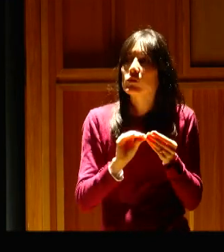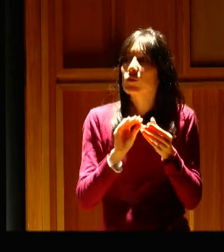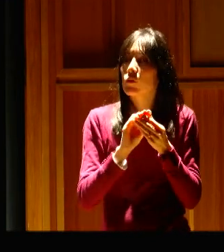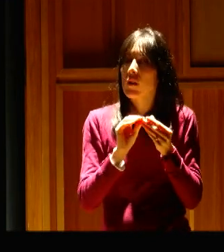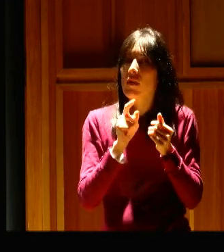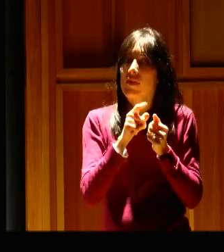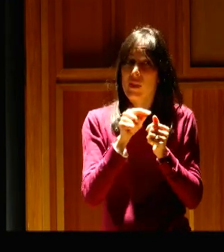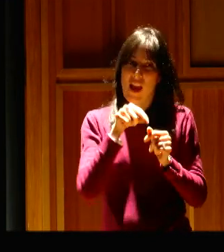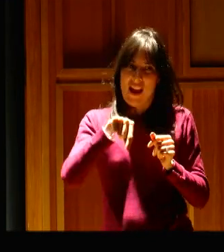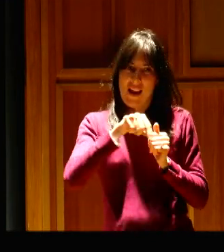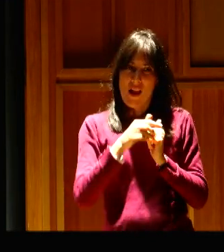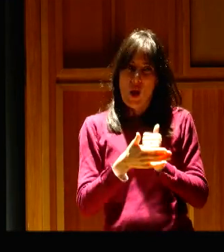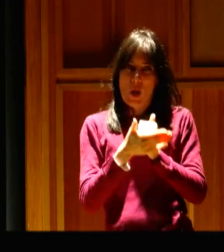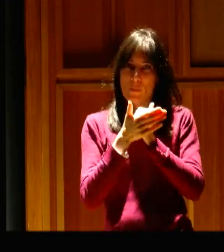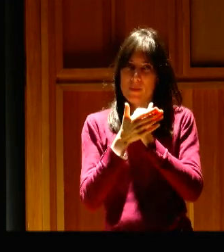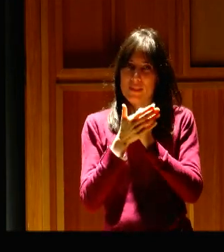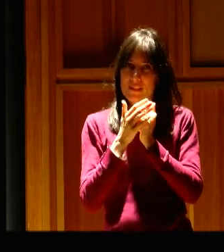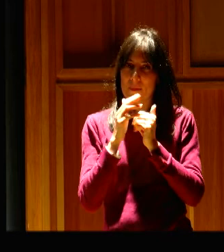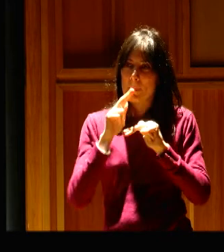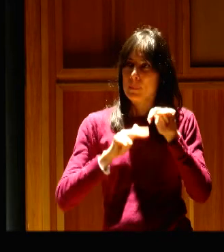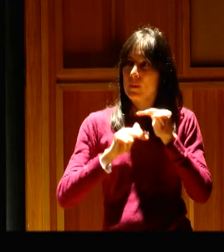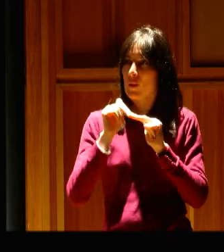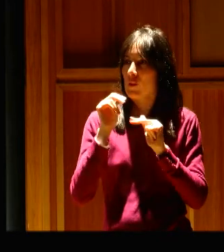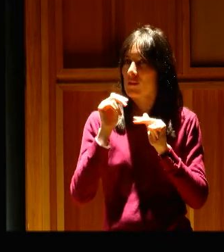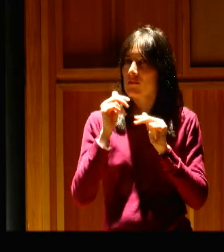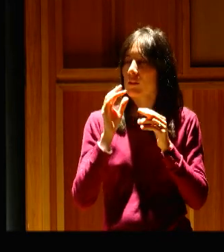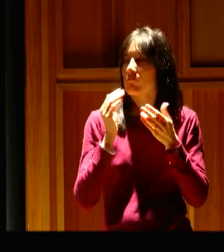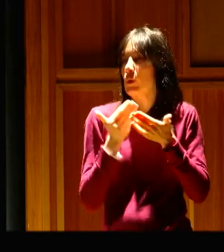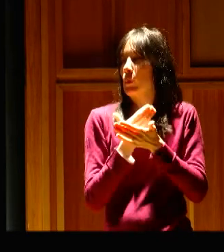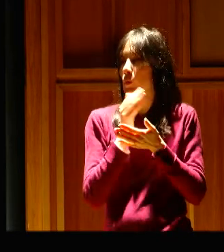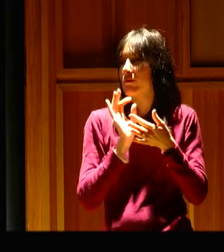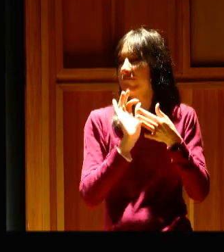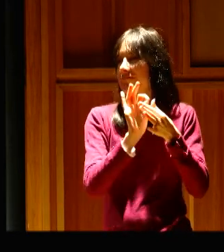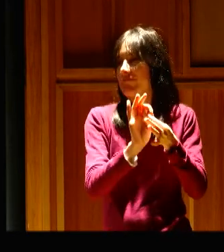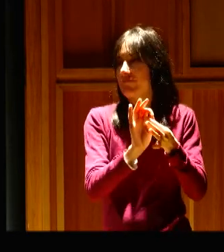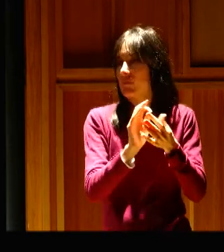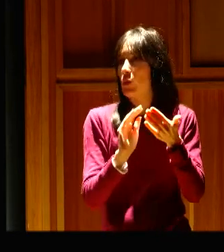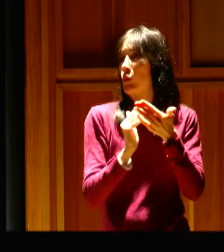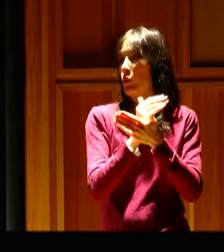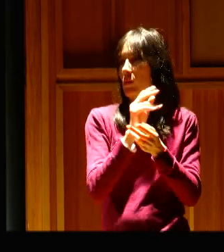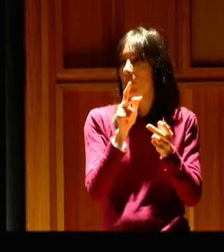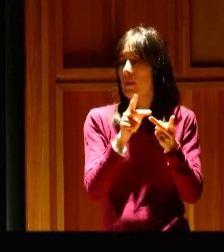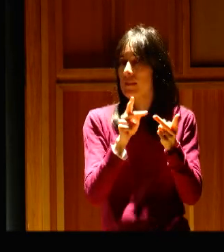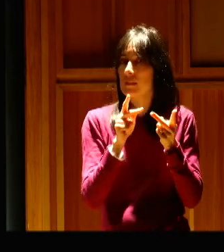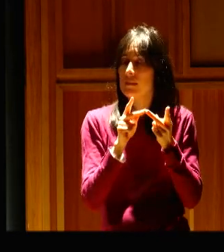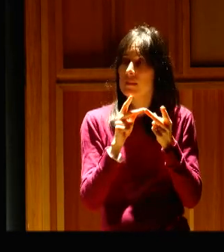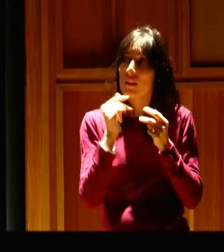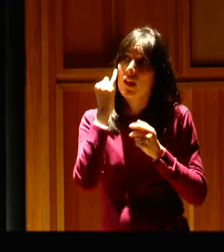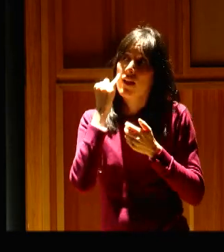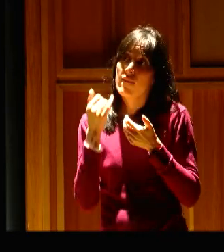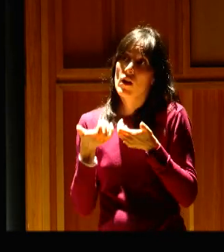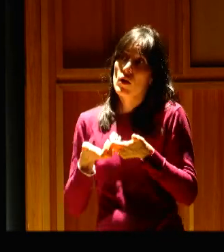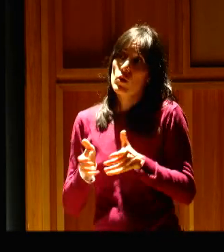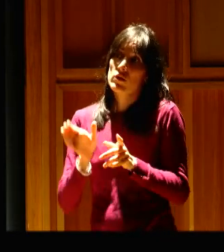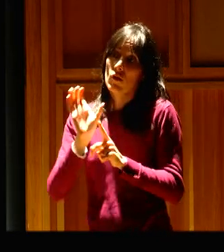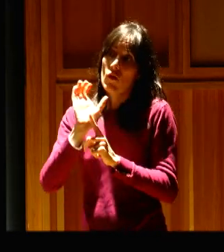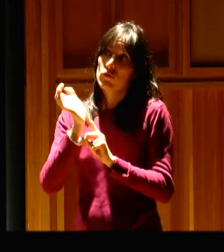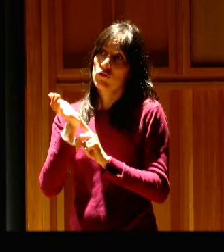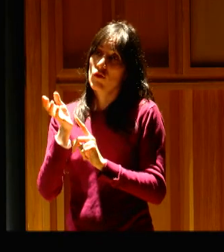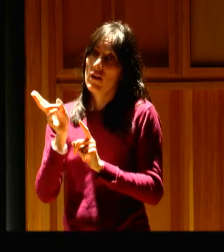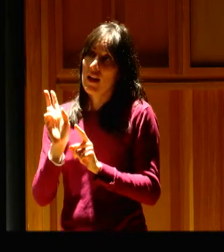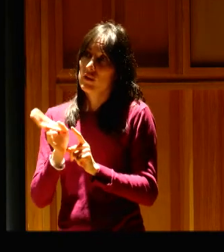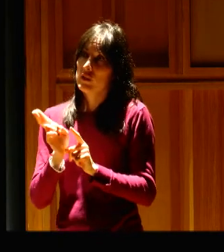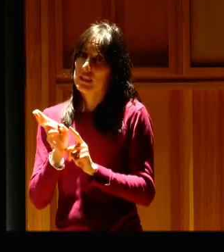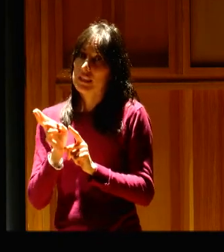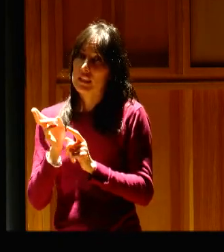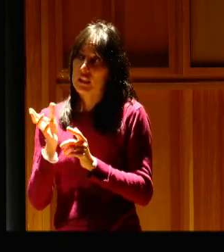that help build friendships in new places. And when you lose cultural heritage and you cannot